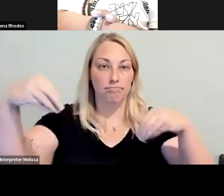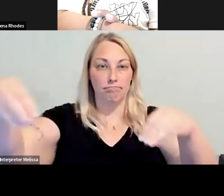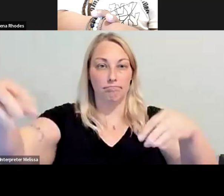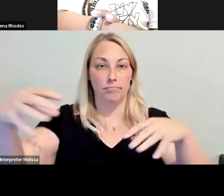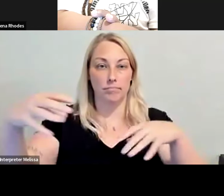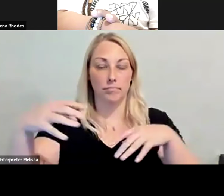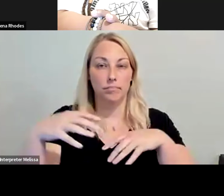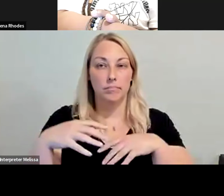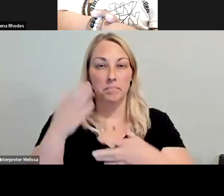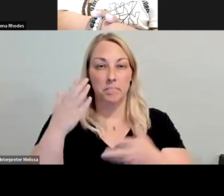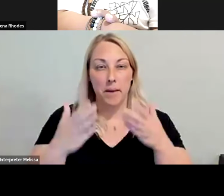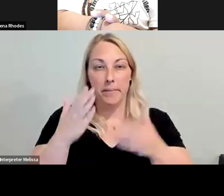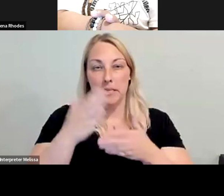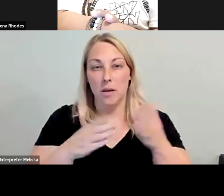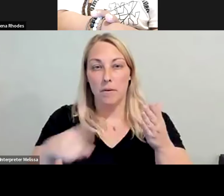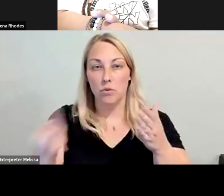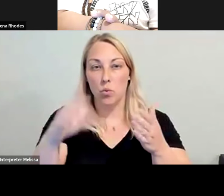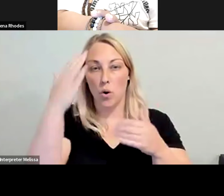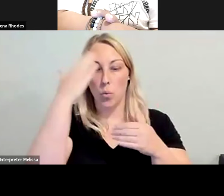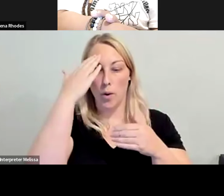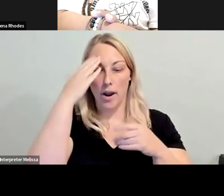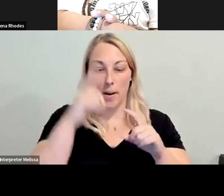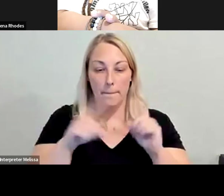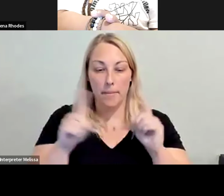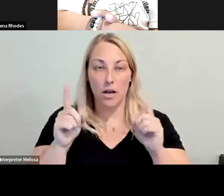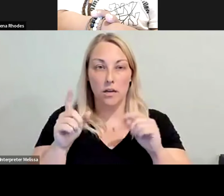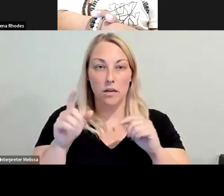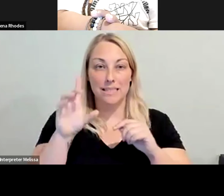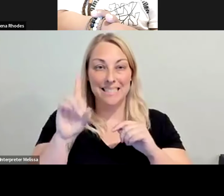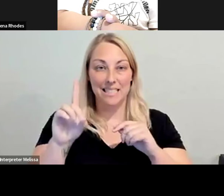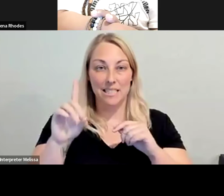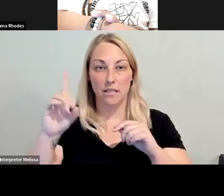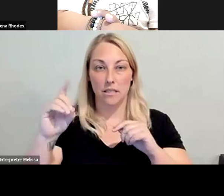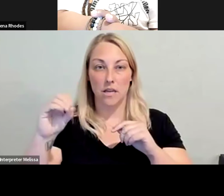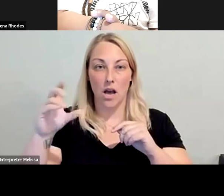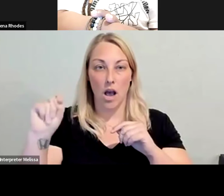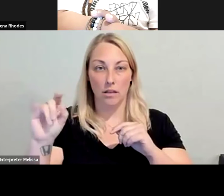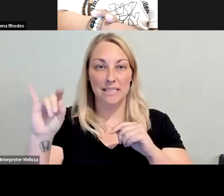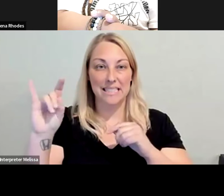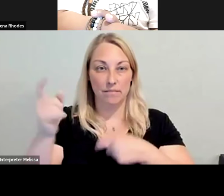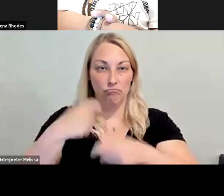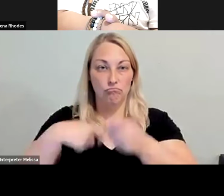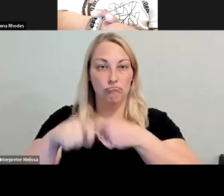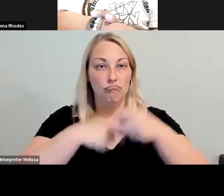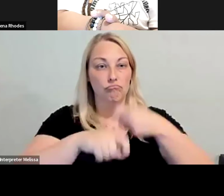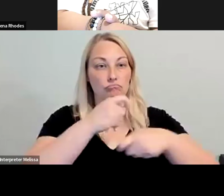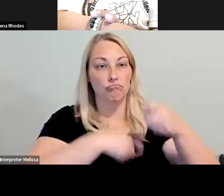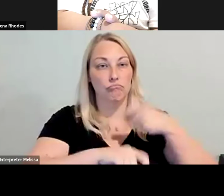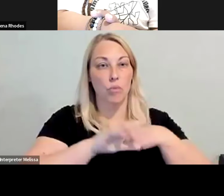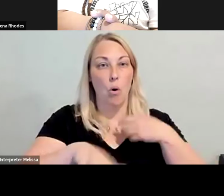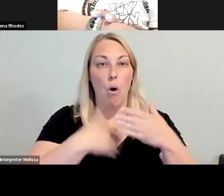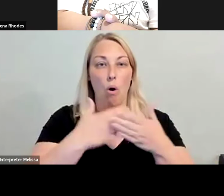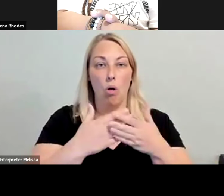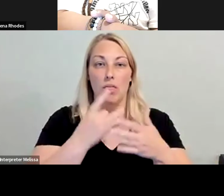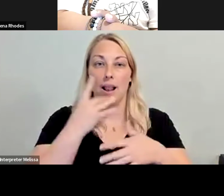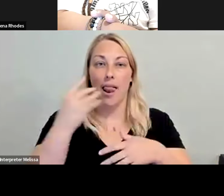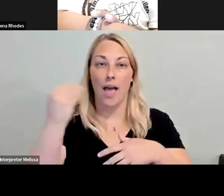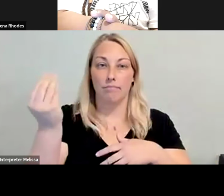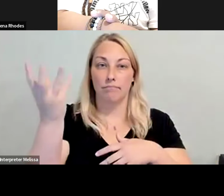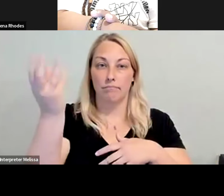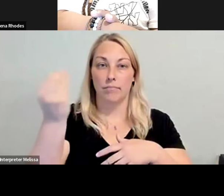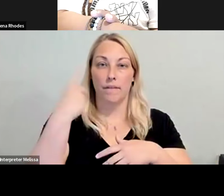probably about 2 years ago, DDOT changed all the bulbs in DC to more energy saving